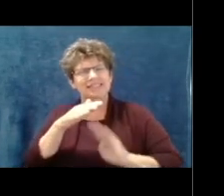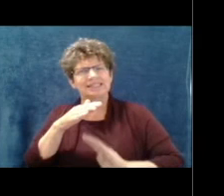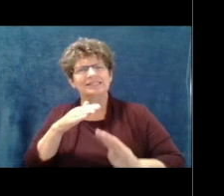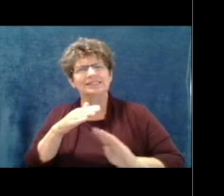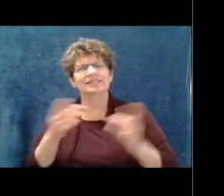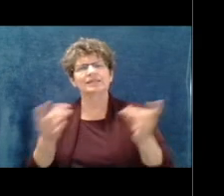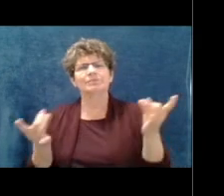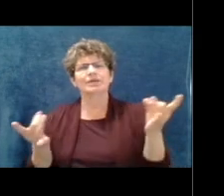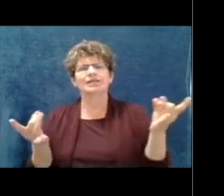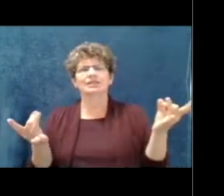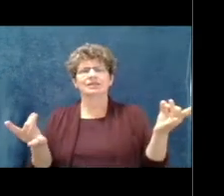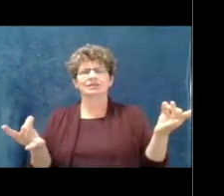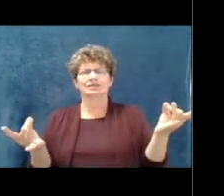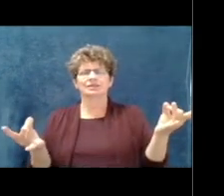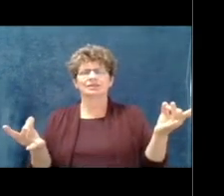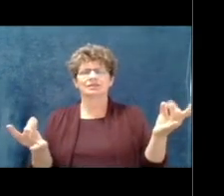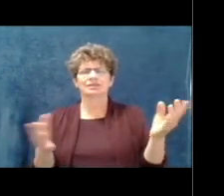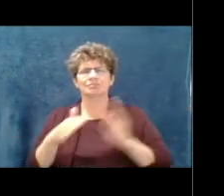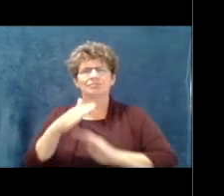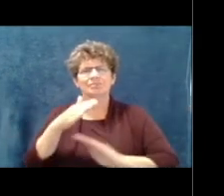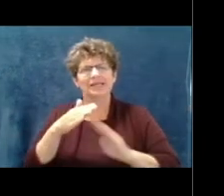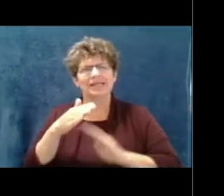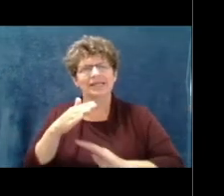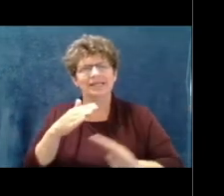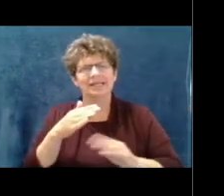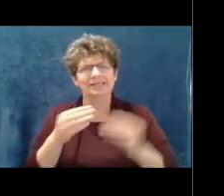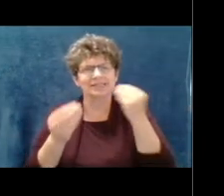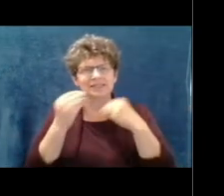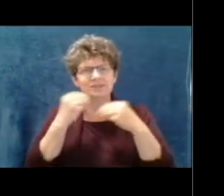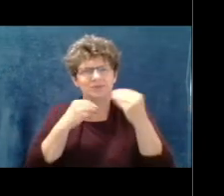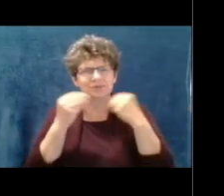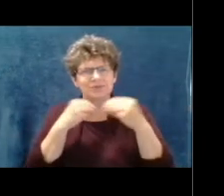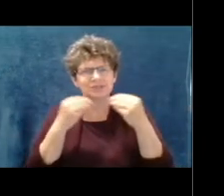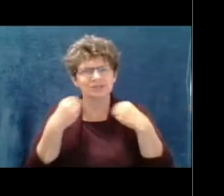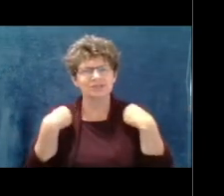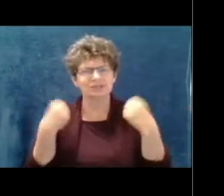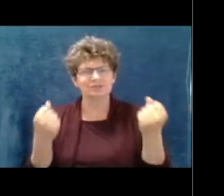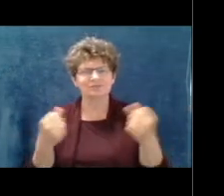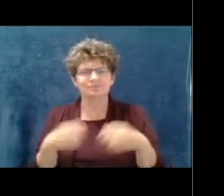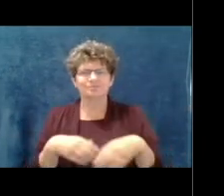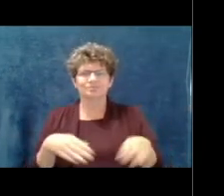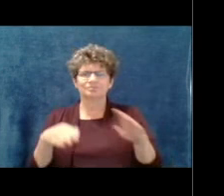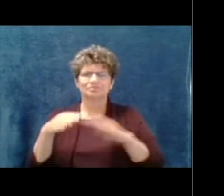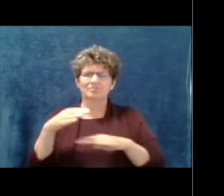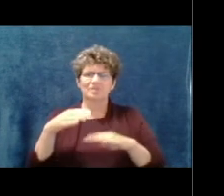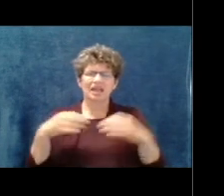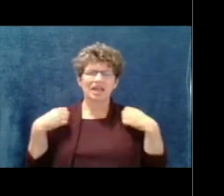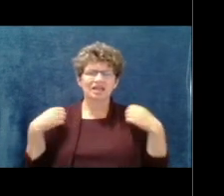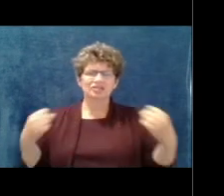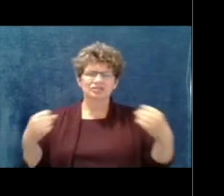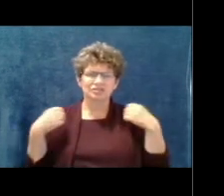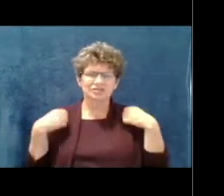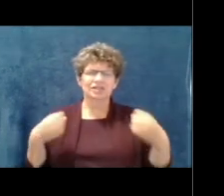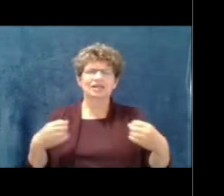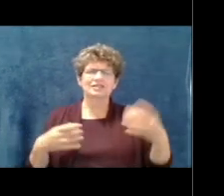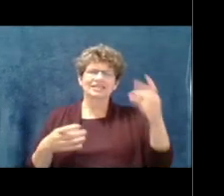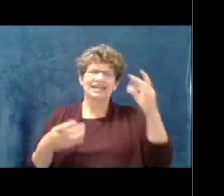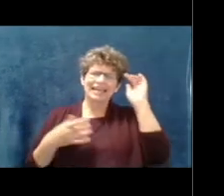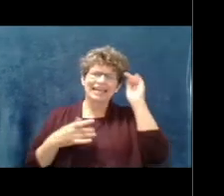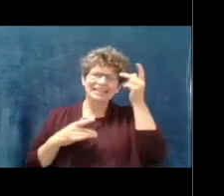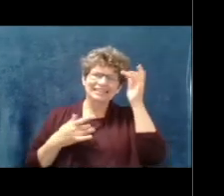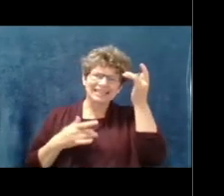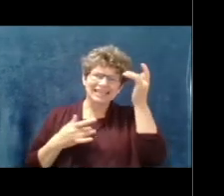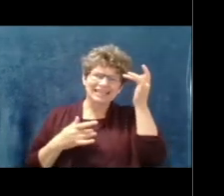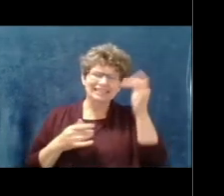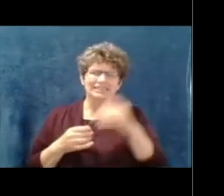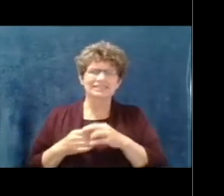nutrition, basic information on stress management, anxiety, relaxation techniques. It's good stuff. So I'll whirlwind you through a little bit of what it